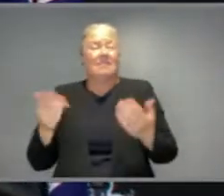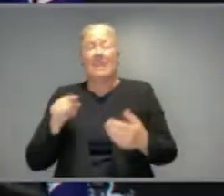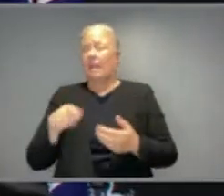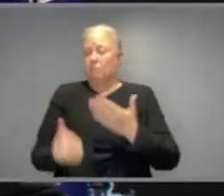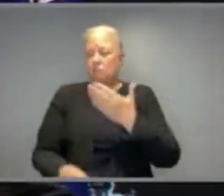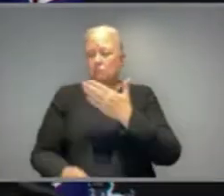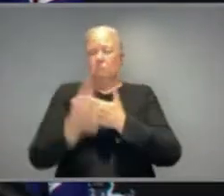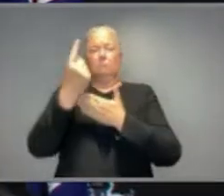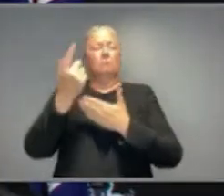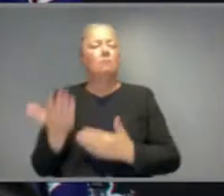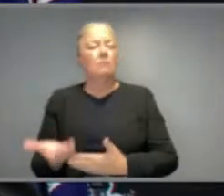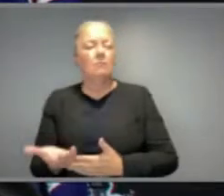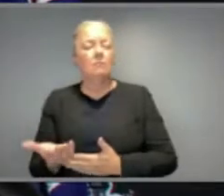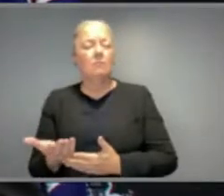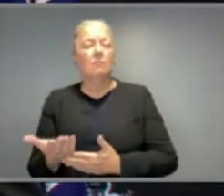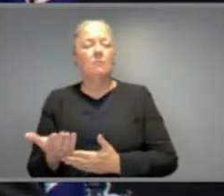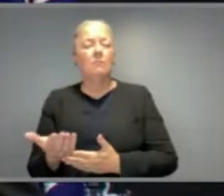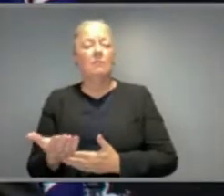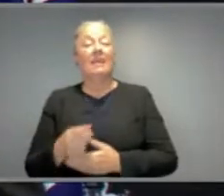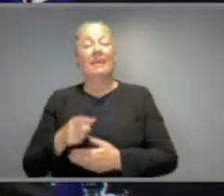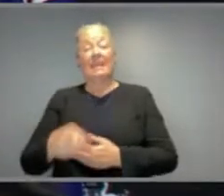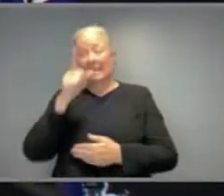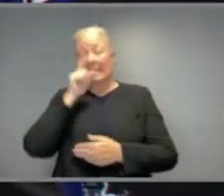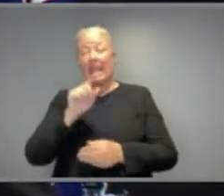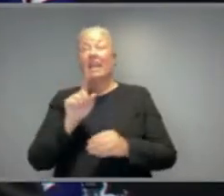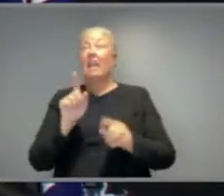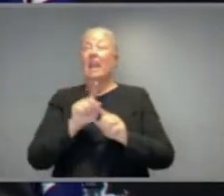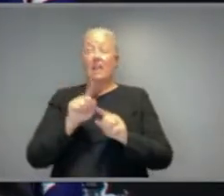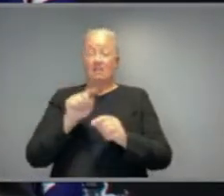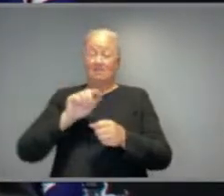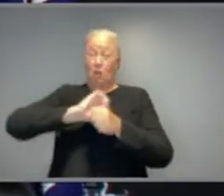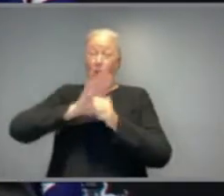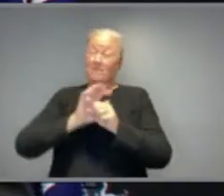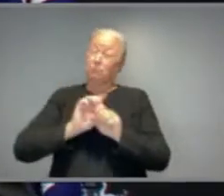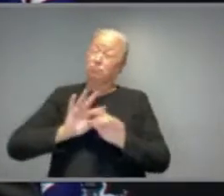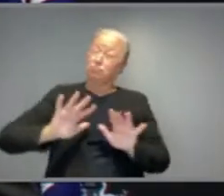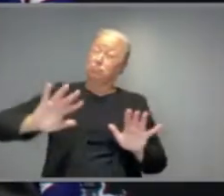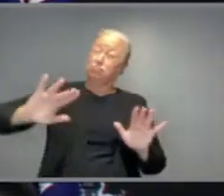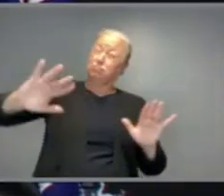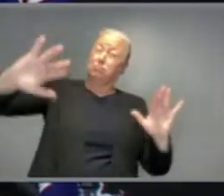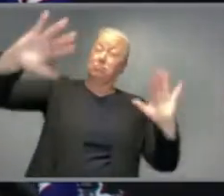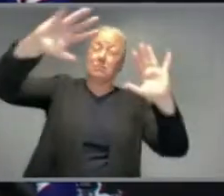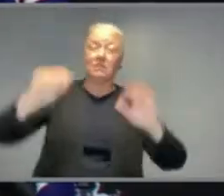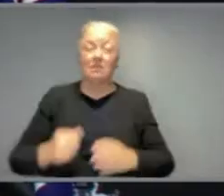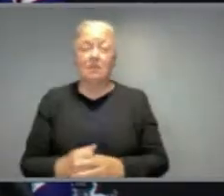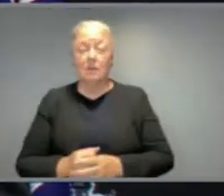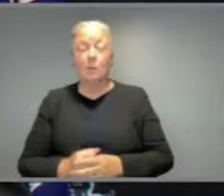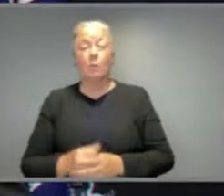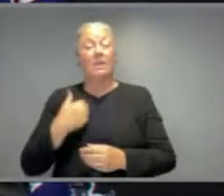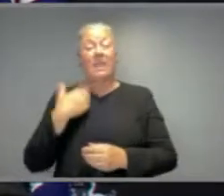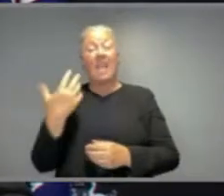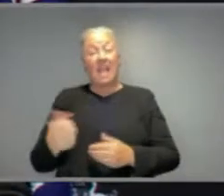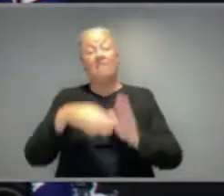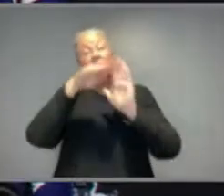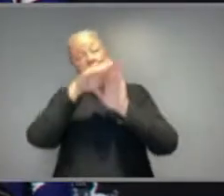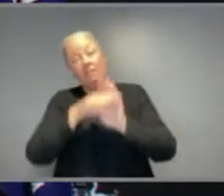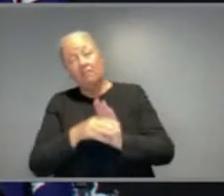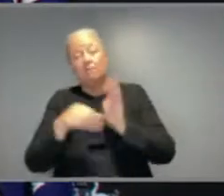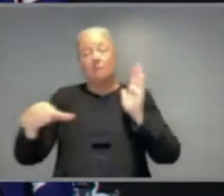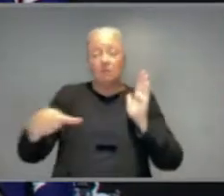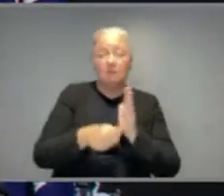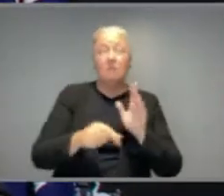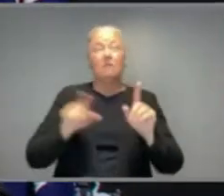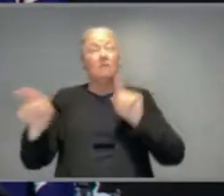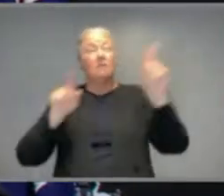reaches the entire population and has imposed very significant restrictions right across the country with very severe